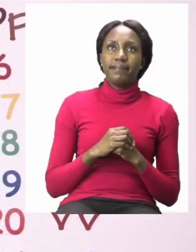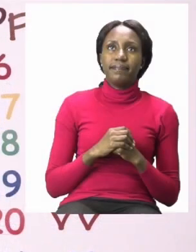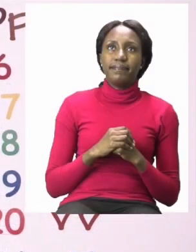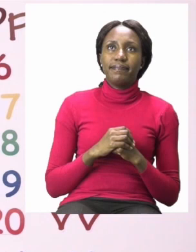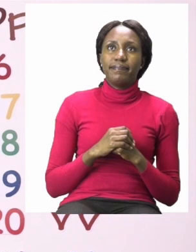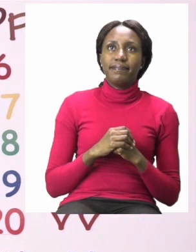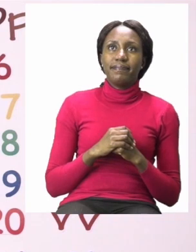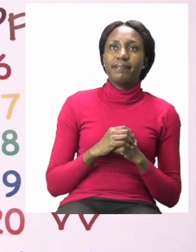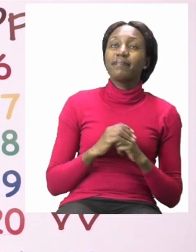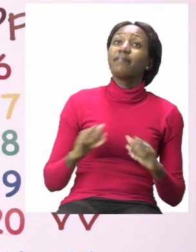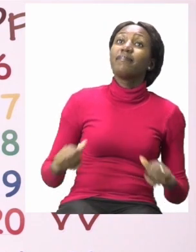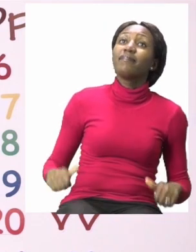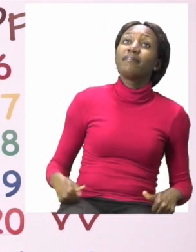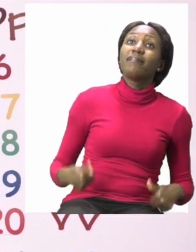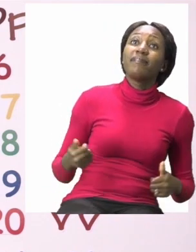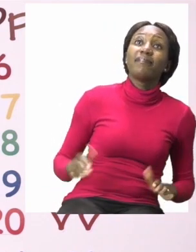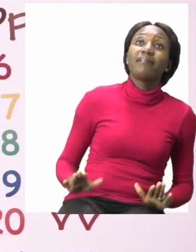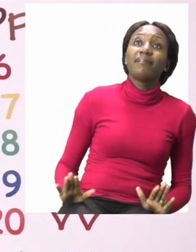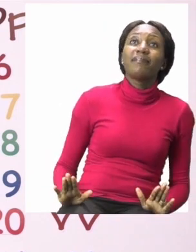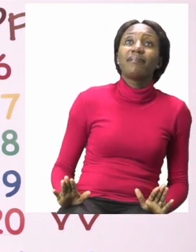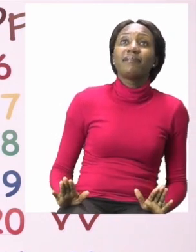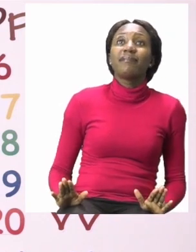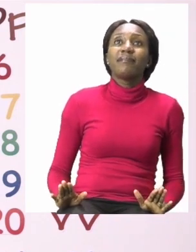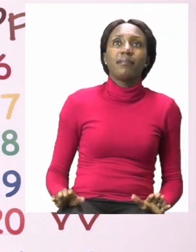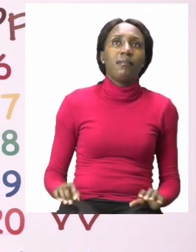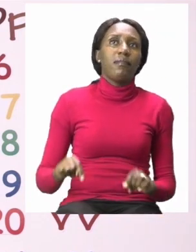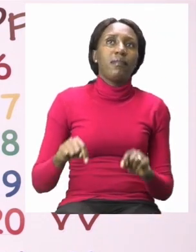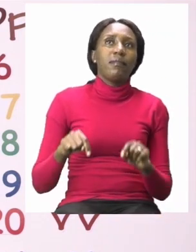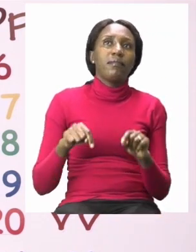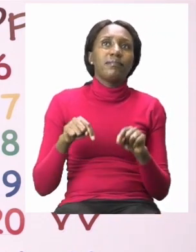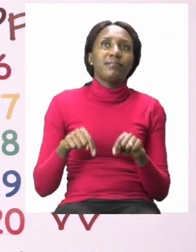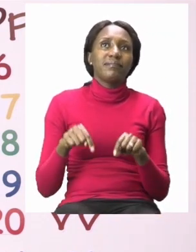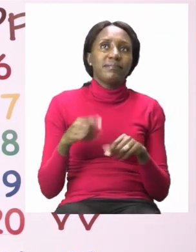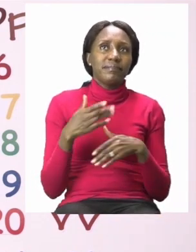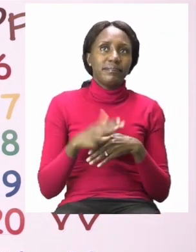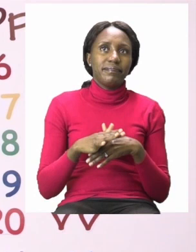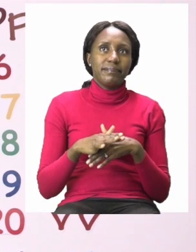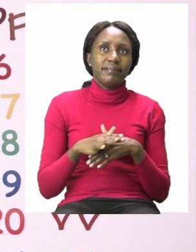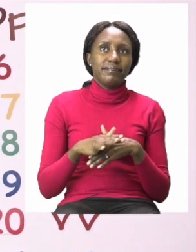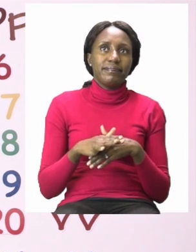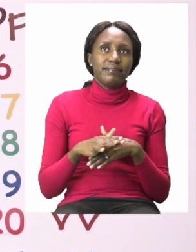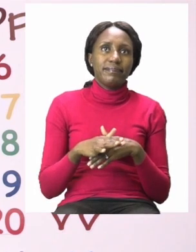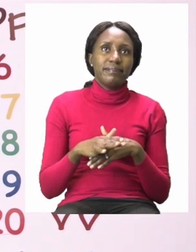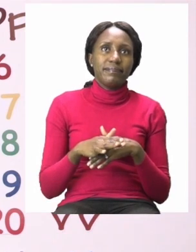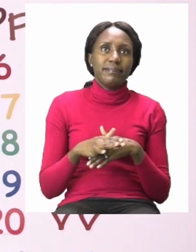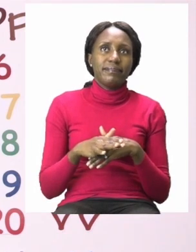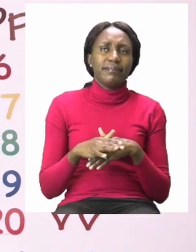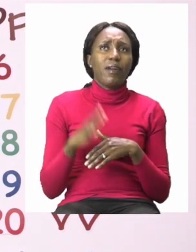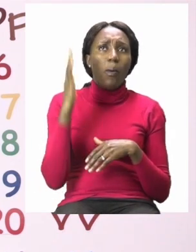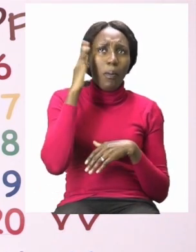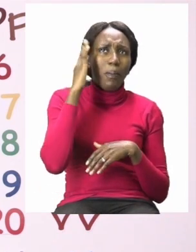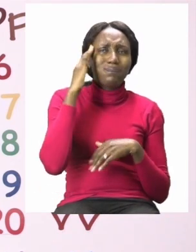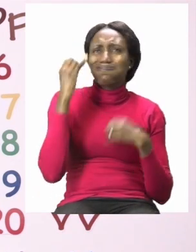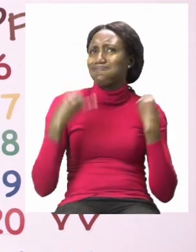Boys and girls, we have now come to the end of our lesson and I hope you had fun. I know I